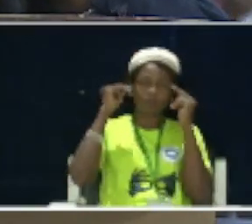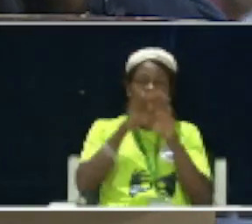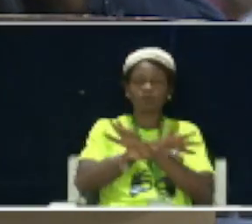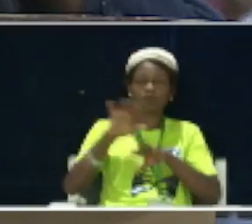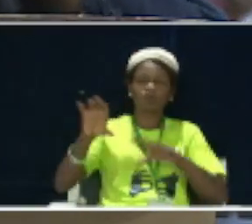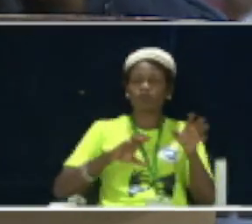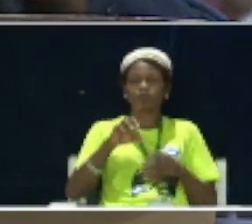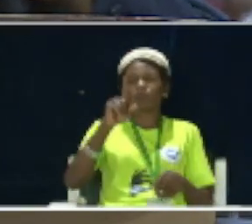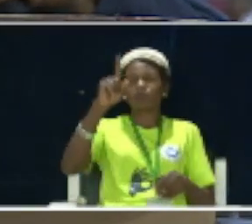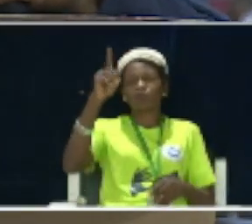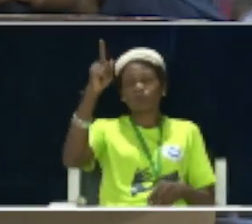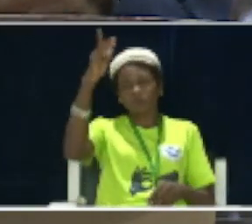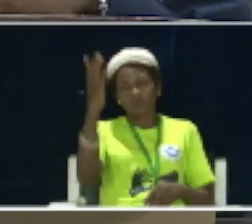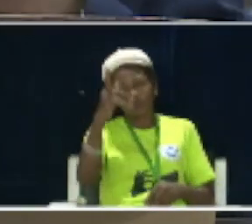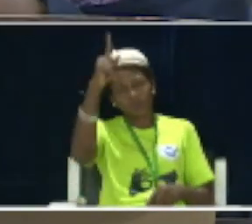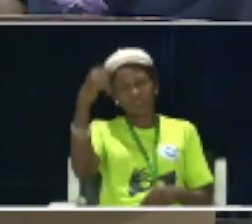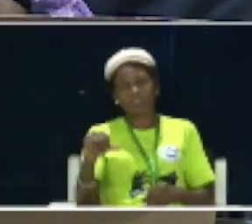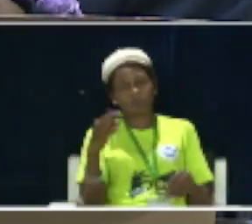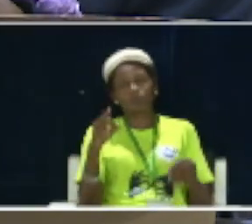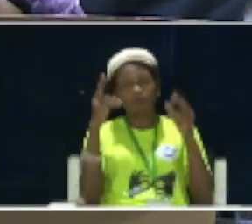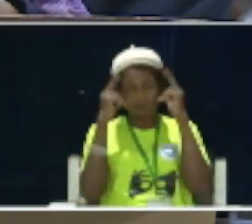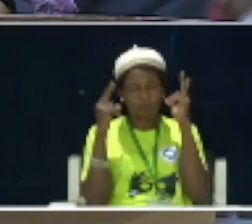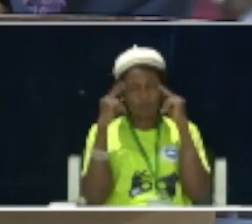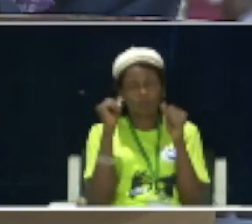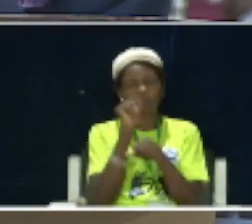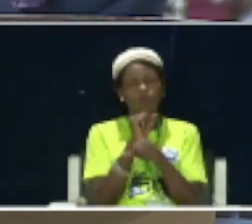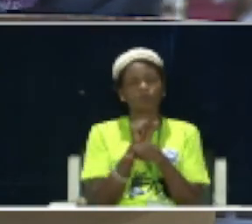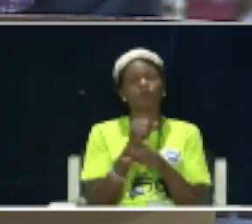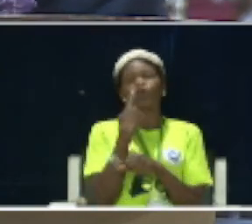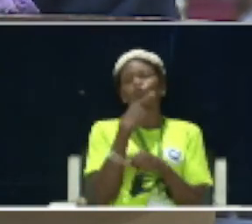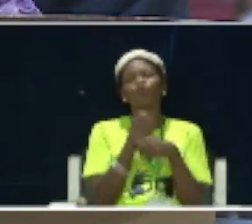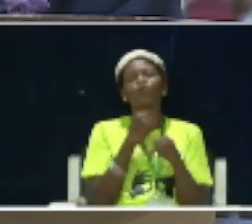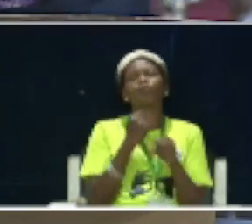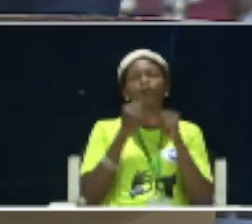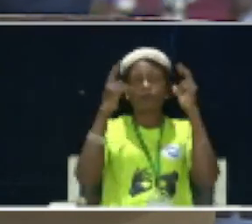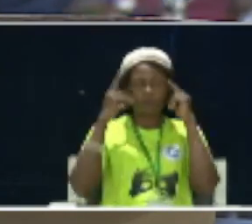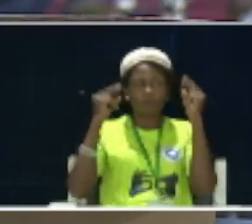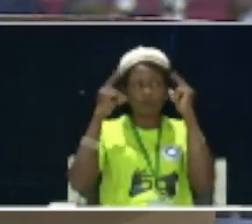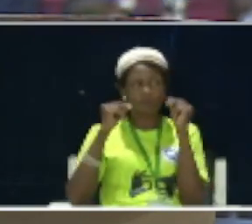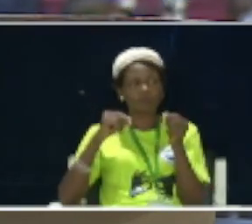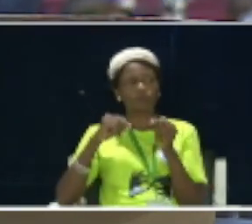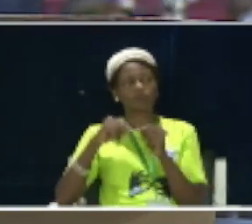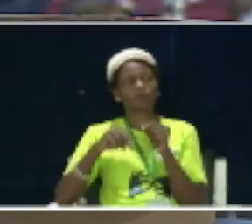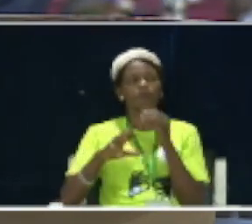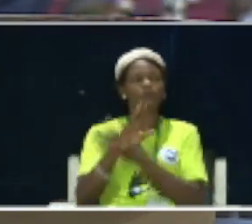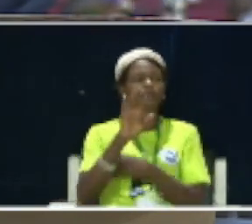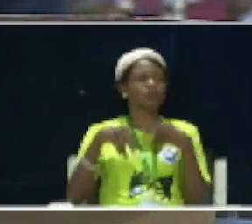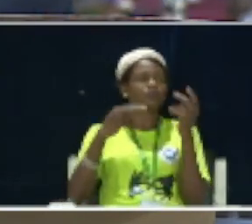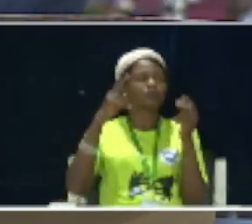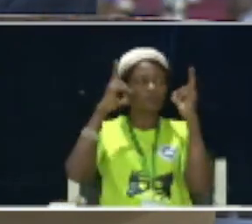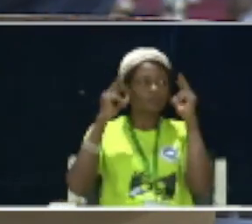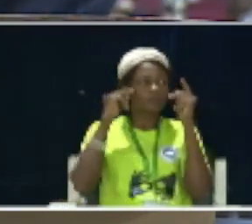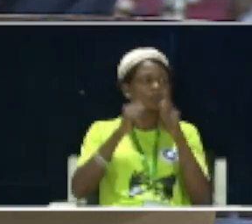a quarter, a tenth of Moses' works. Who made Moses wise? The Bible said God gave Moses